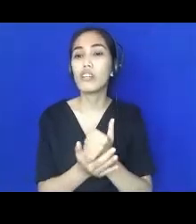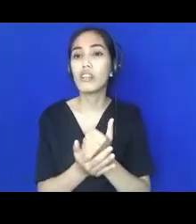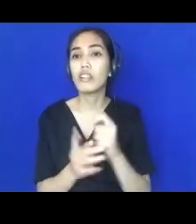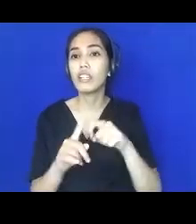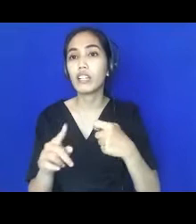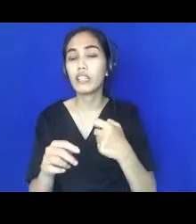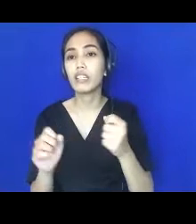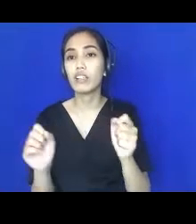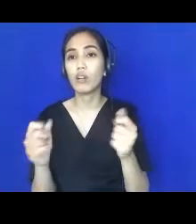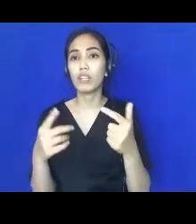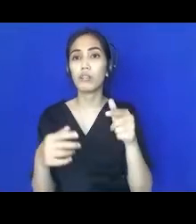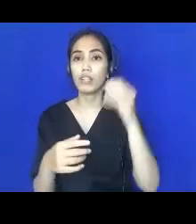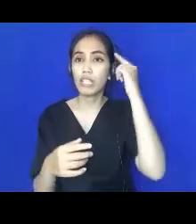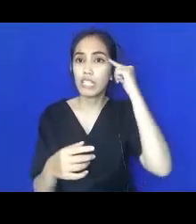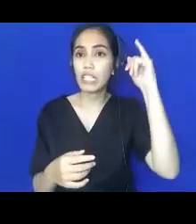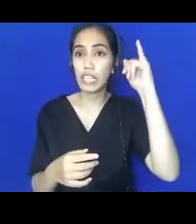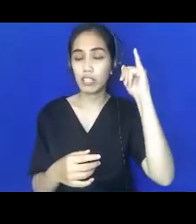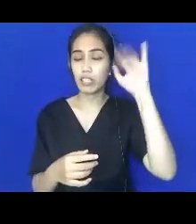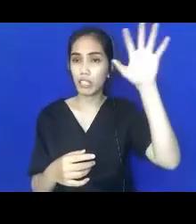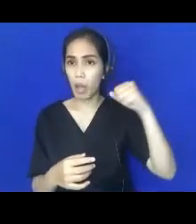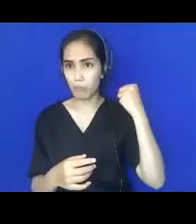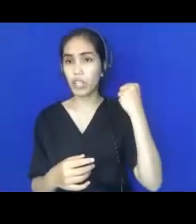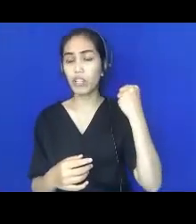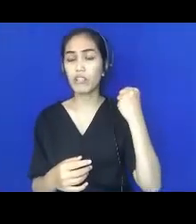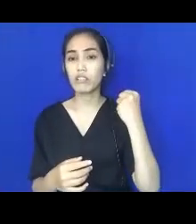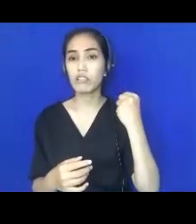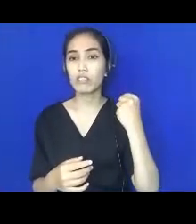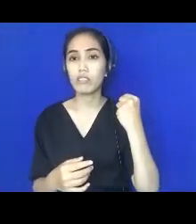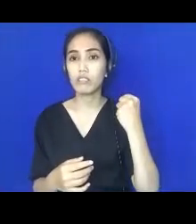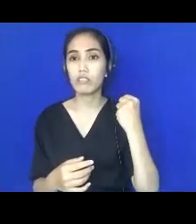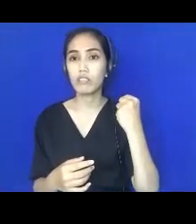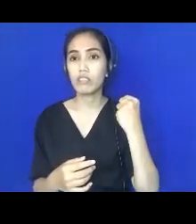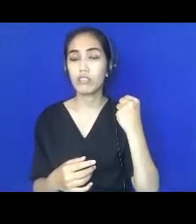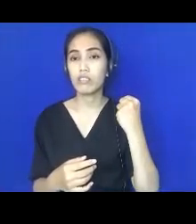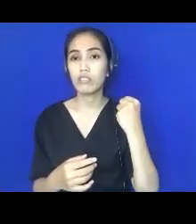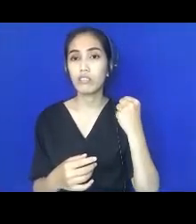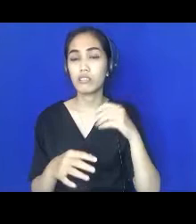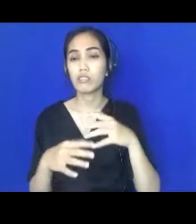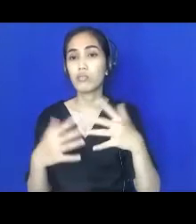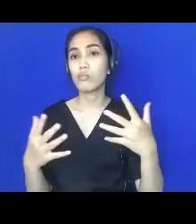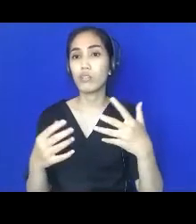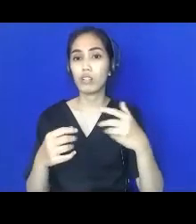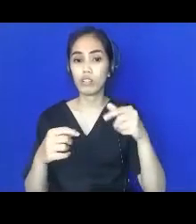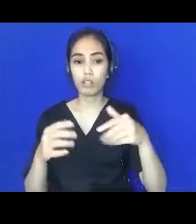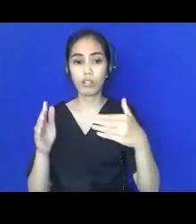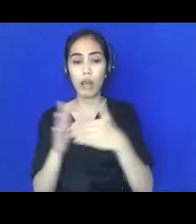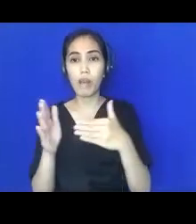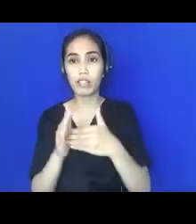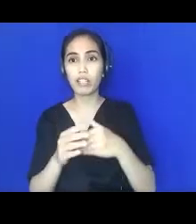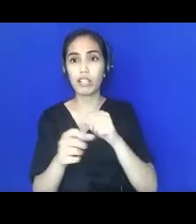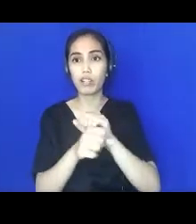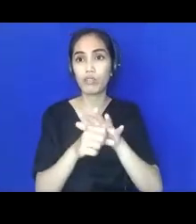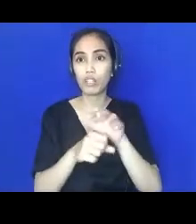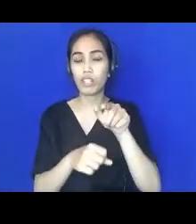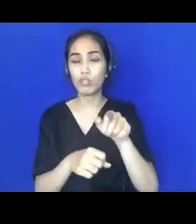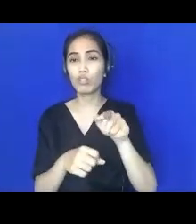coming up with these ideas on how to overcome the barriers that COVID has placed in our way